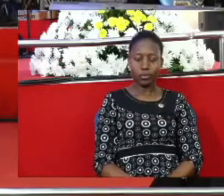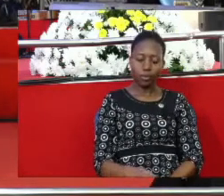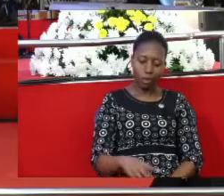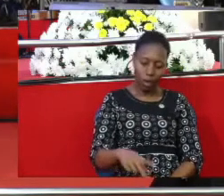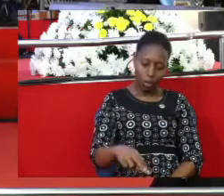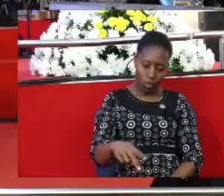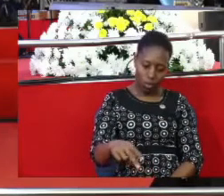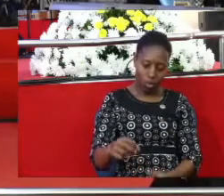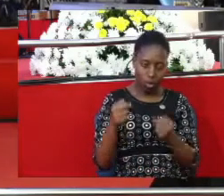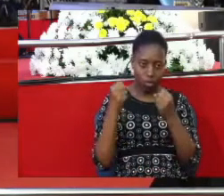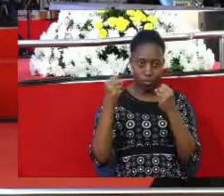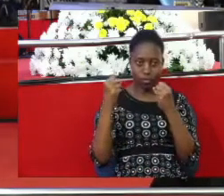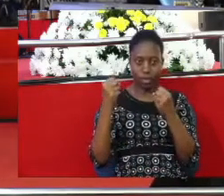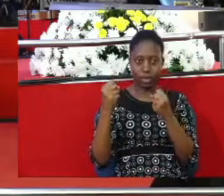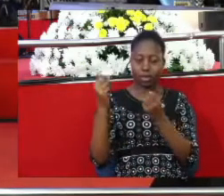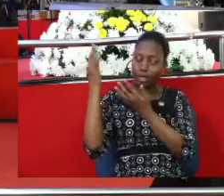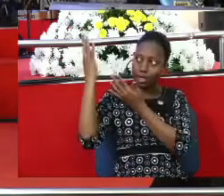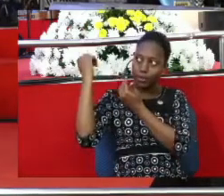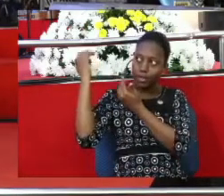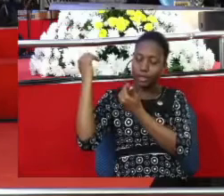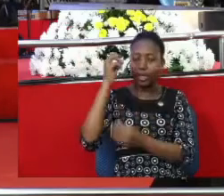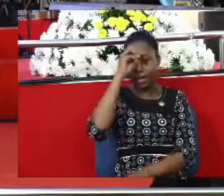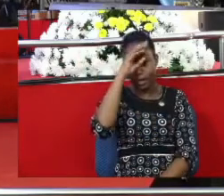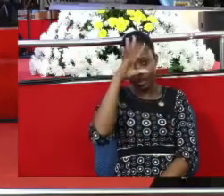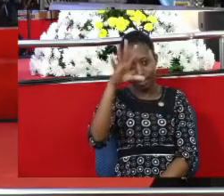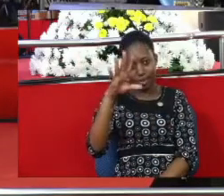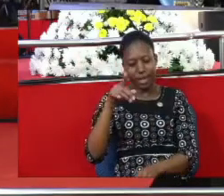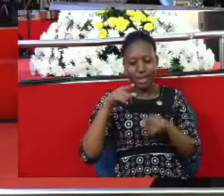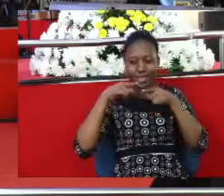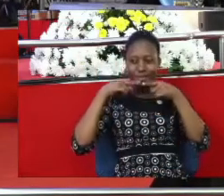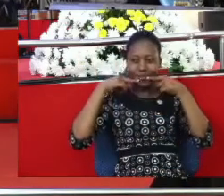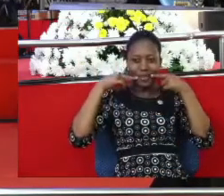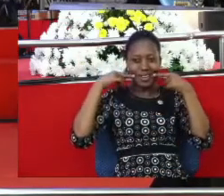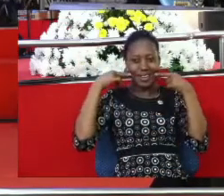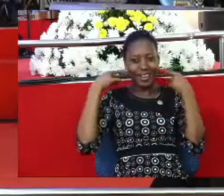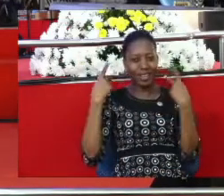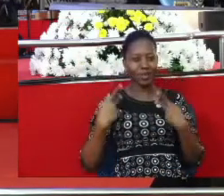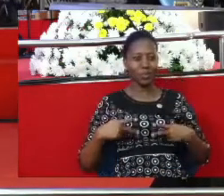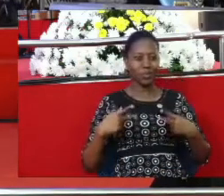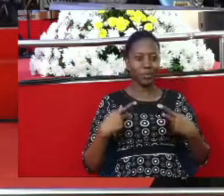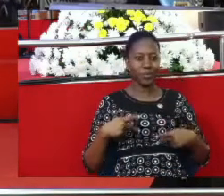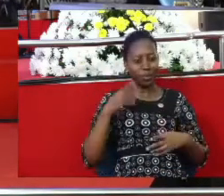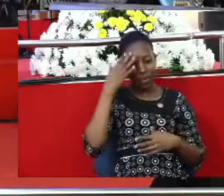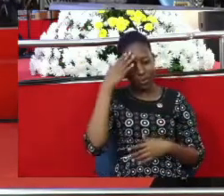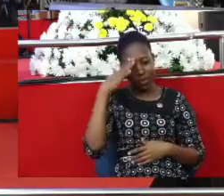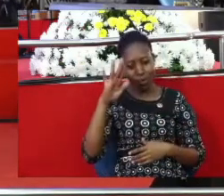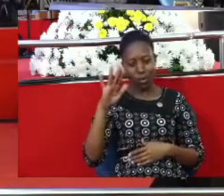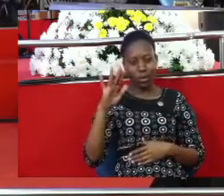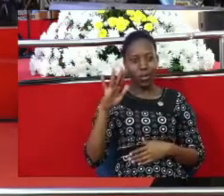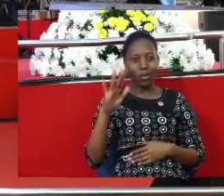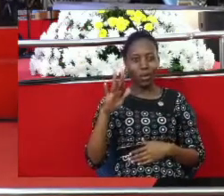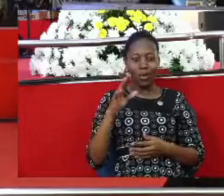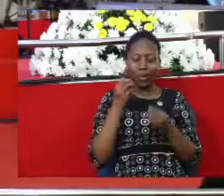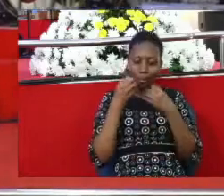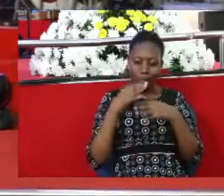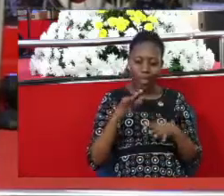expecting a surprise. You smile to people because you don't know who is carrying your blessing. Ah! Si ushuhuda yako nao ilinijaa